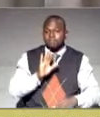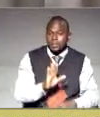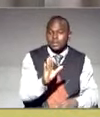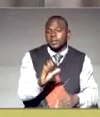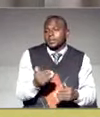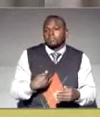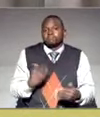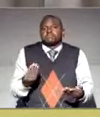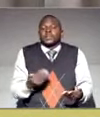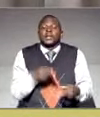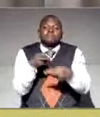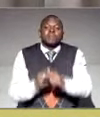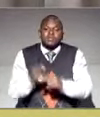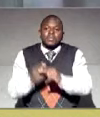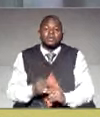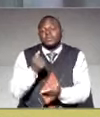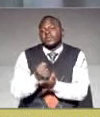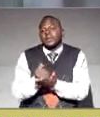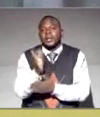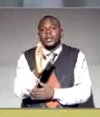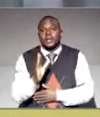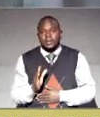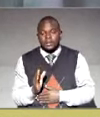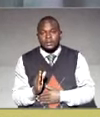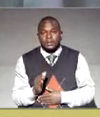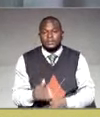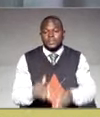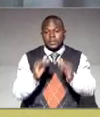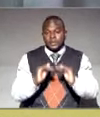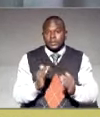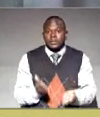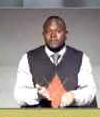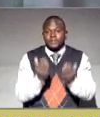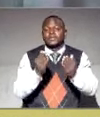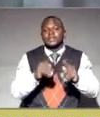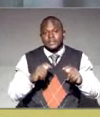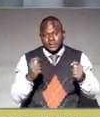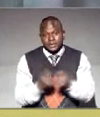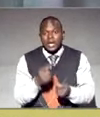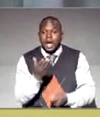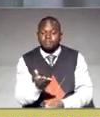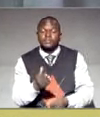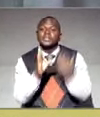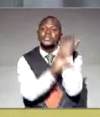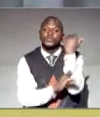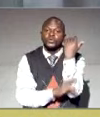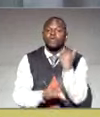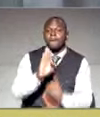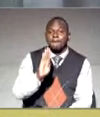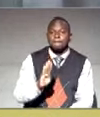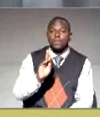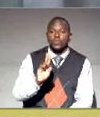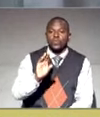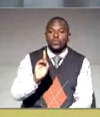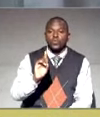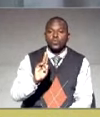without necessarily going to borrow from the bank. An advanced team has been in Bududa from the Ministry of Gender, Labour and Social